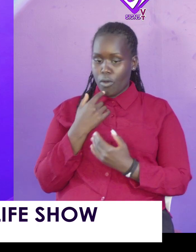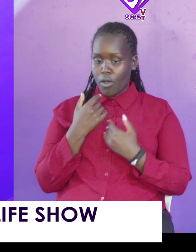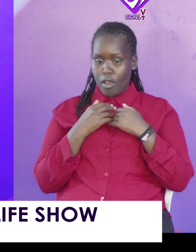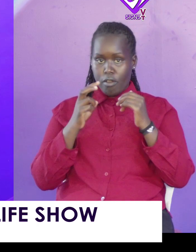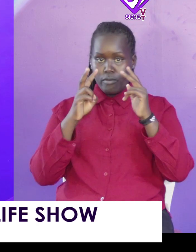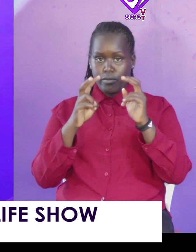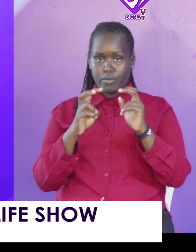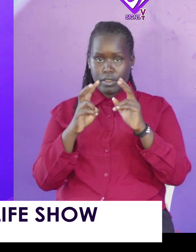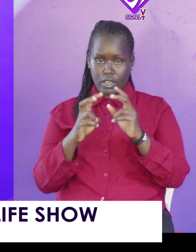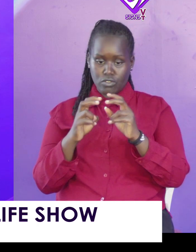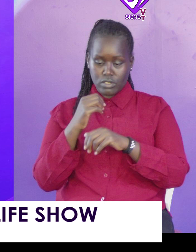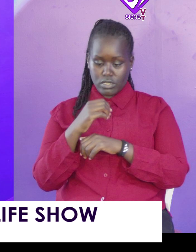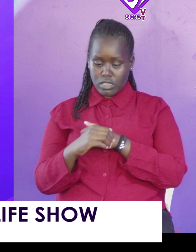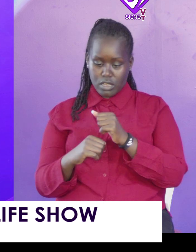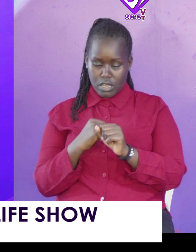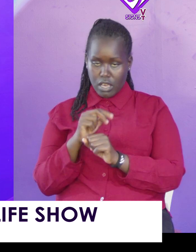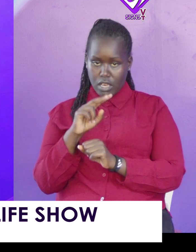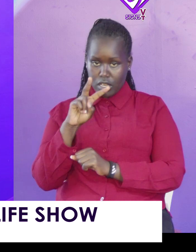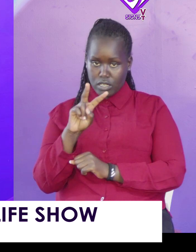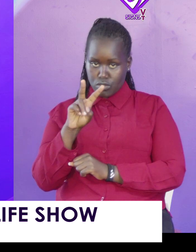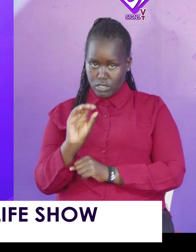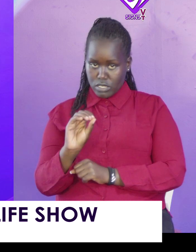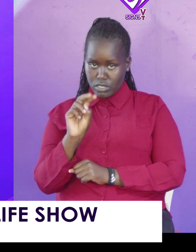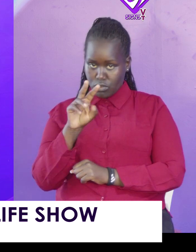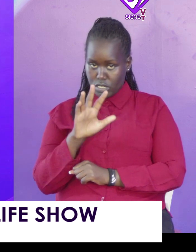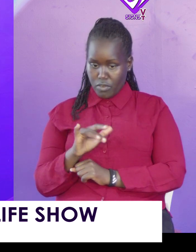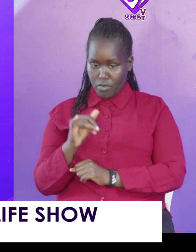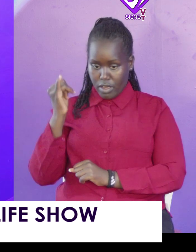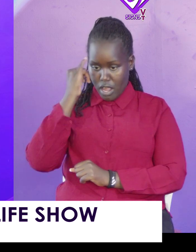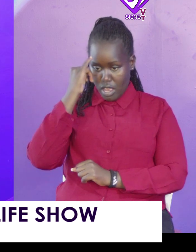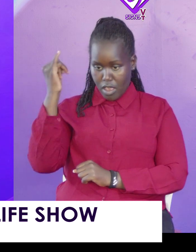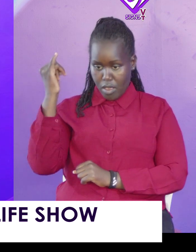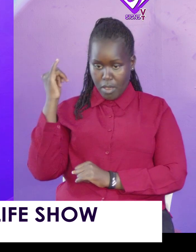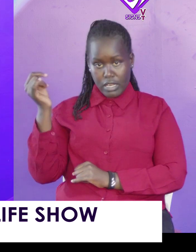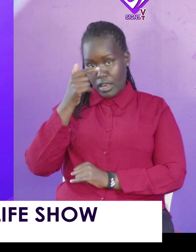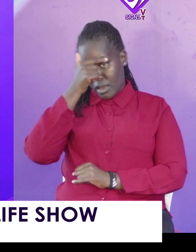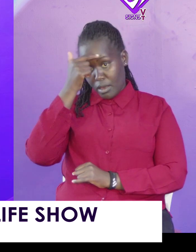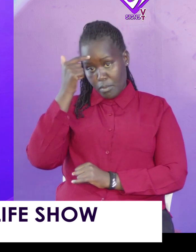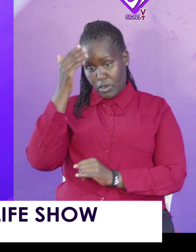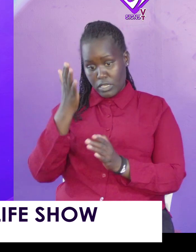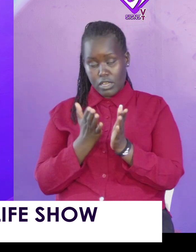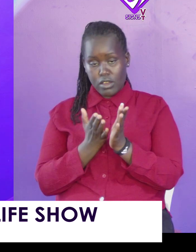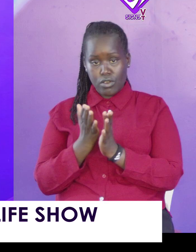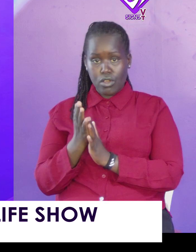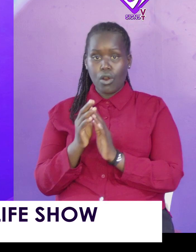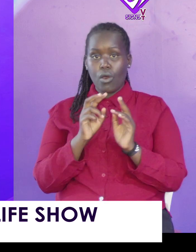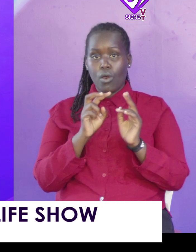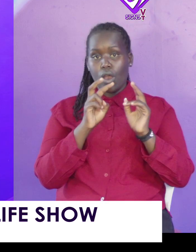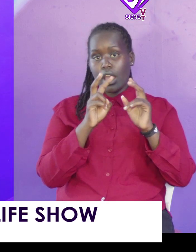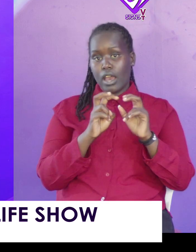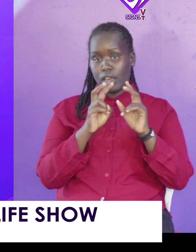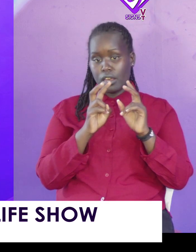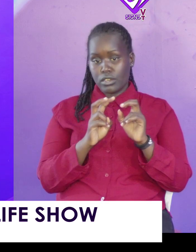year 2025, and they just imagine that because they have been through issues, they